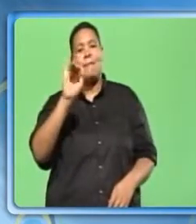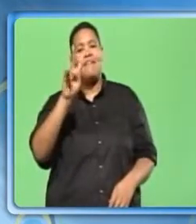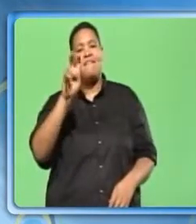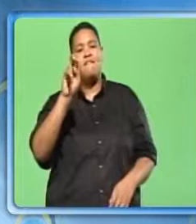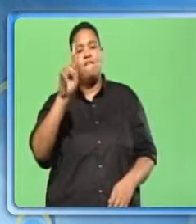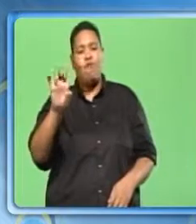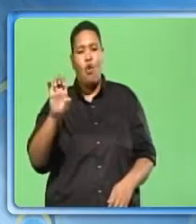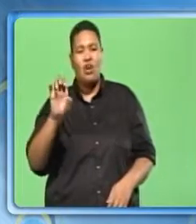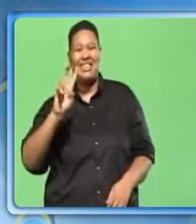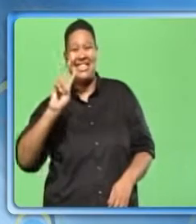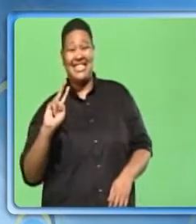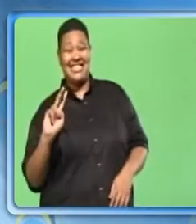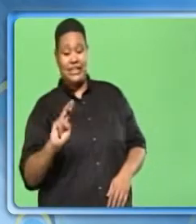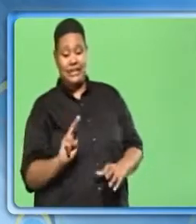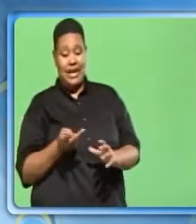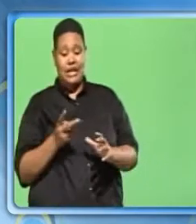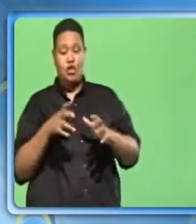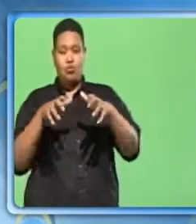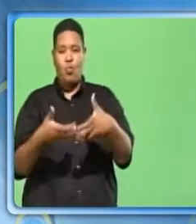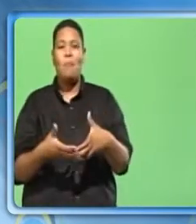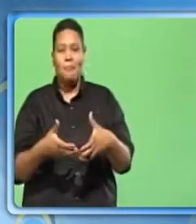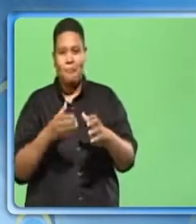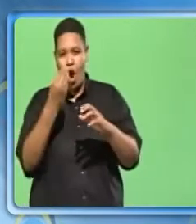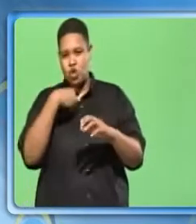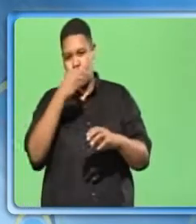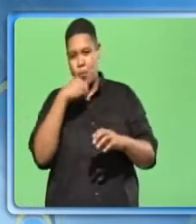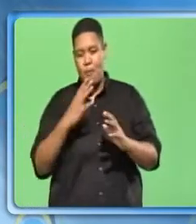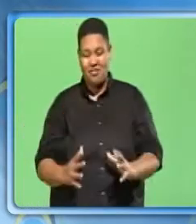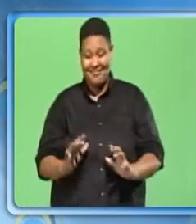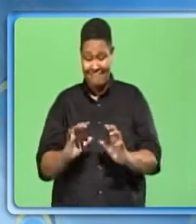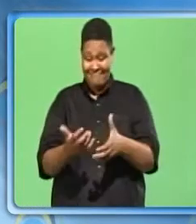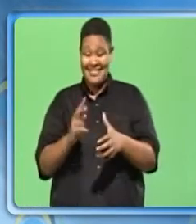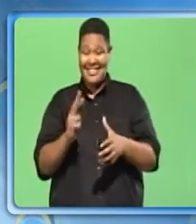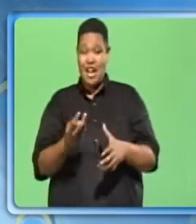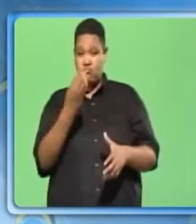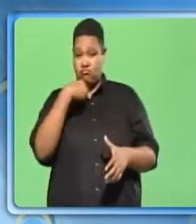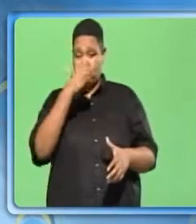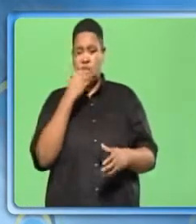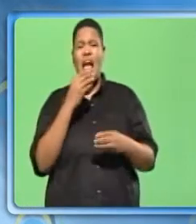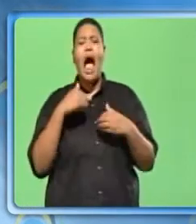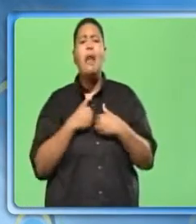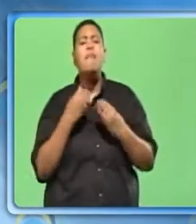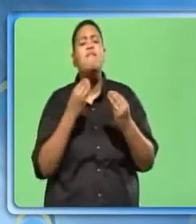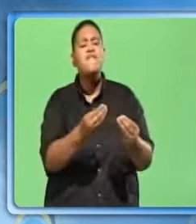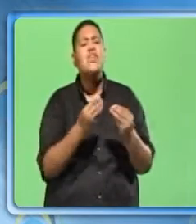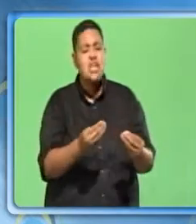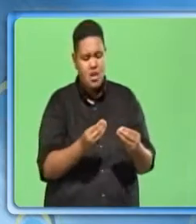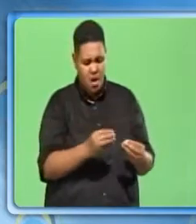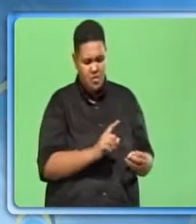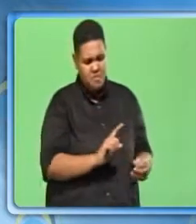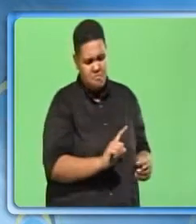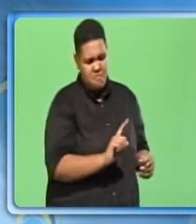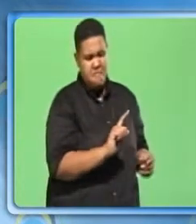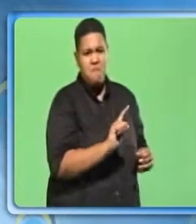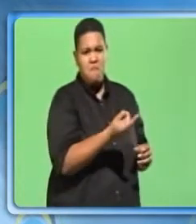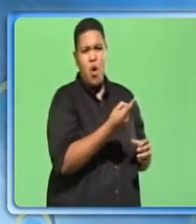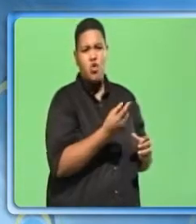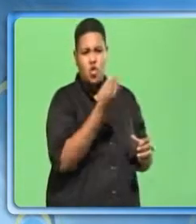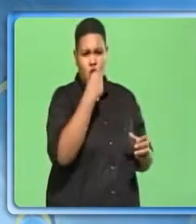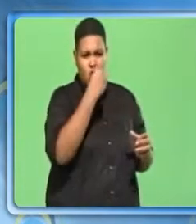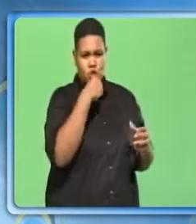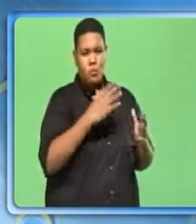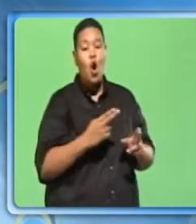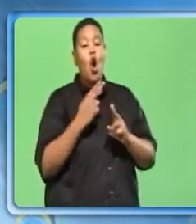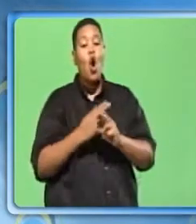Secondary consumers. Secondary consumers are animals that feed on the primary consumers. They are